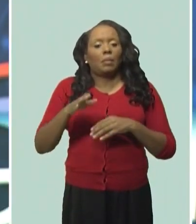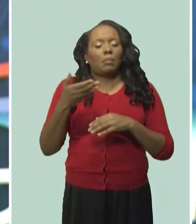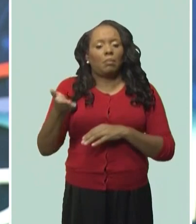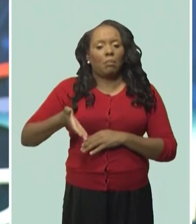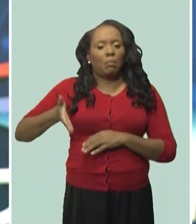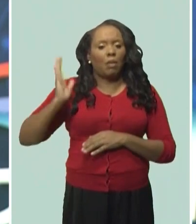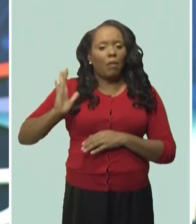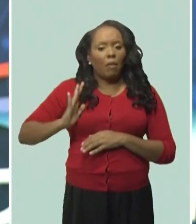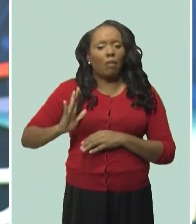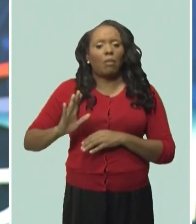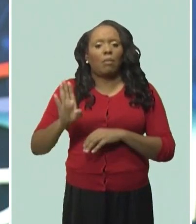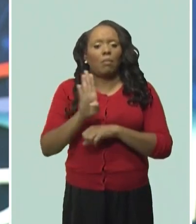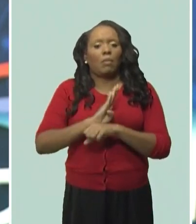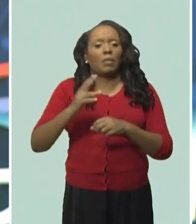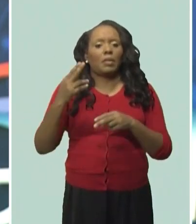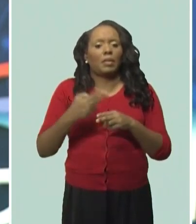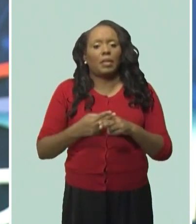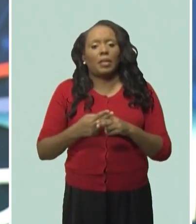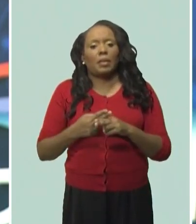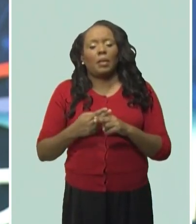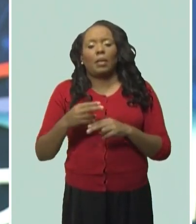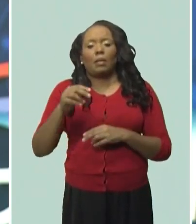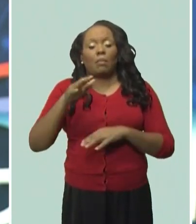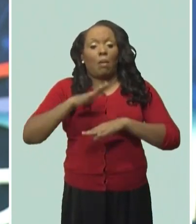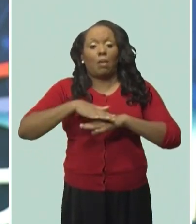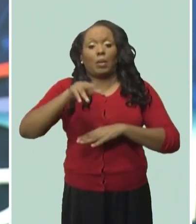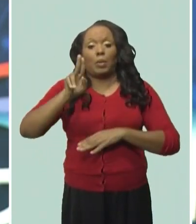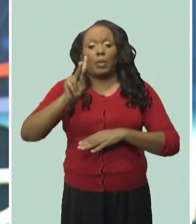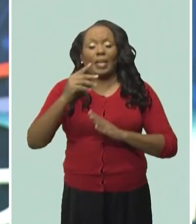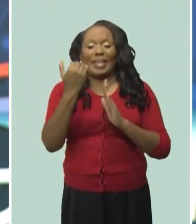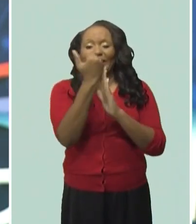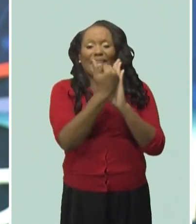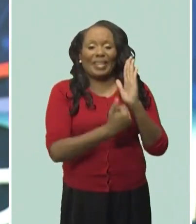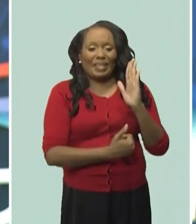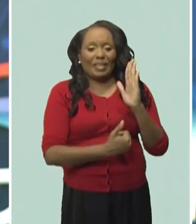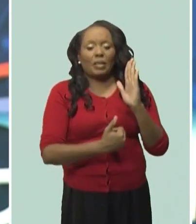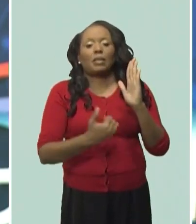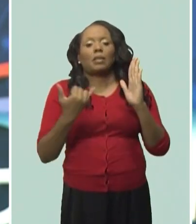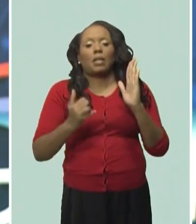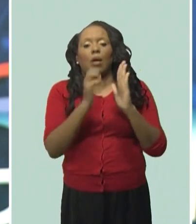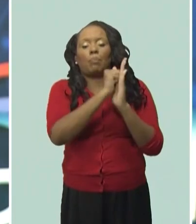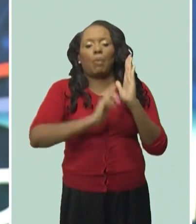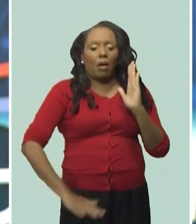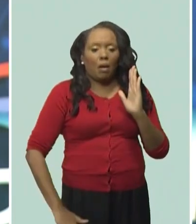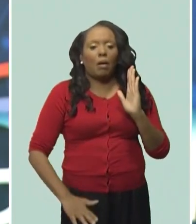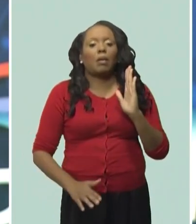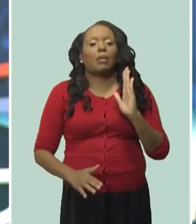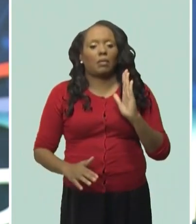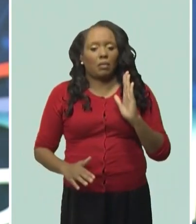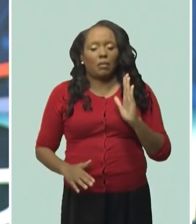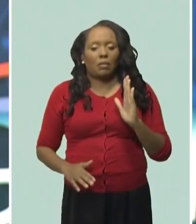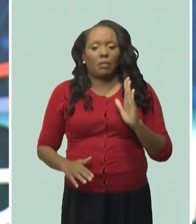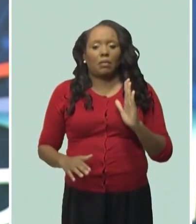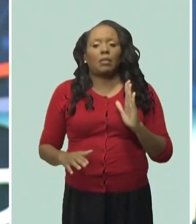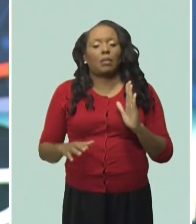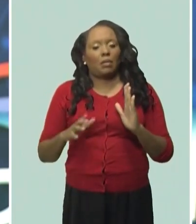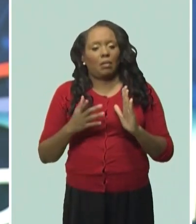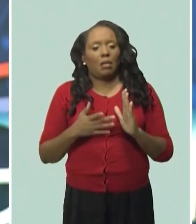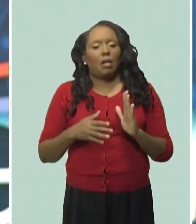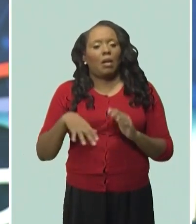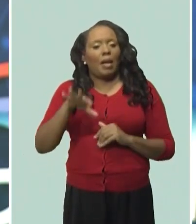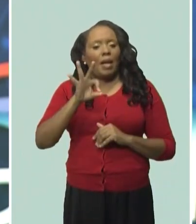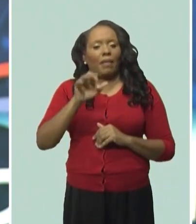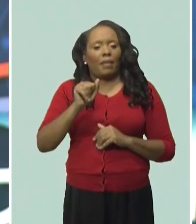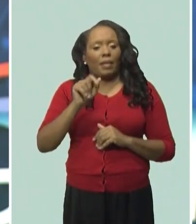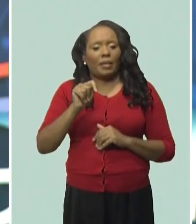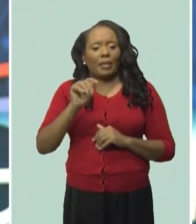of high-risk third countries. Attorney General Dale Marshall says this is consistent with the country's removal from the